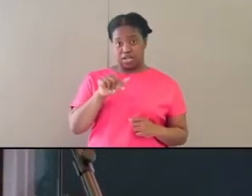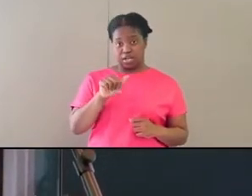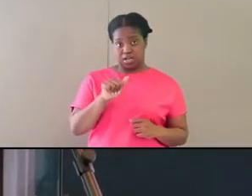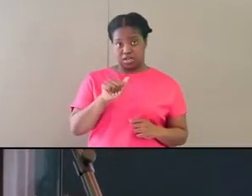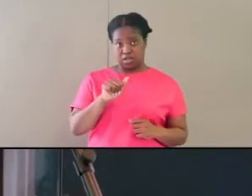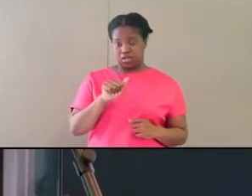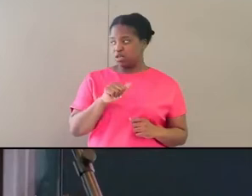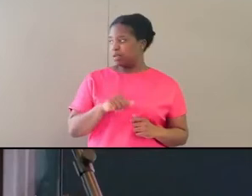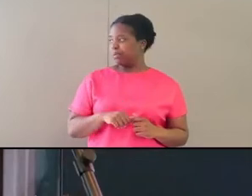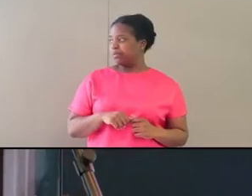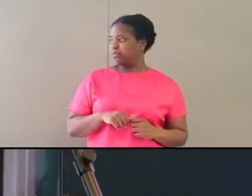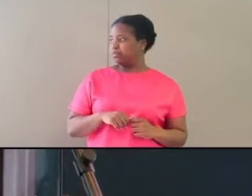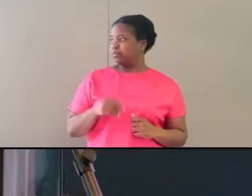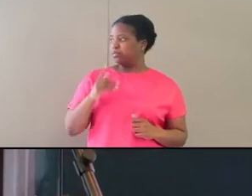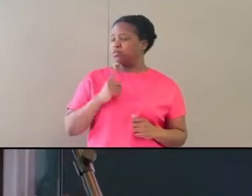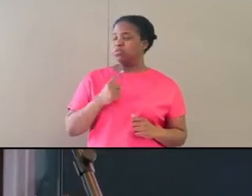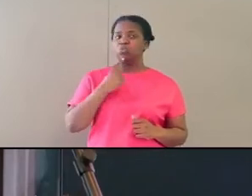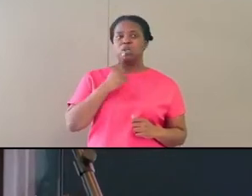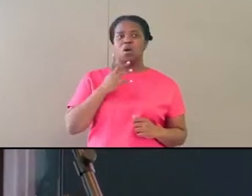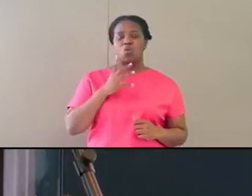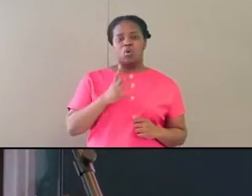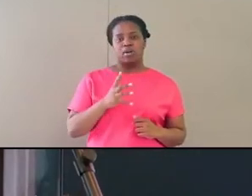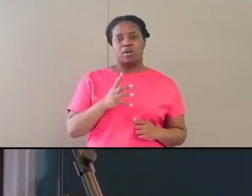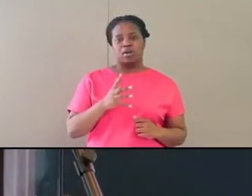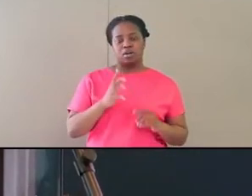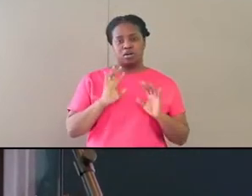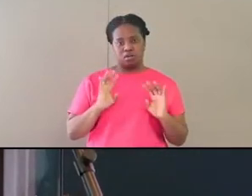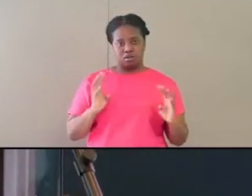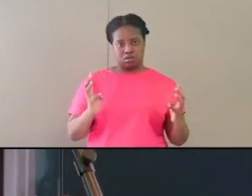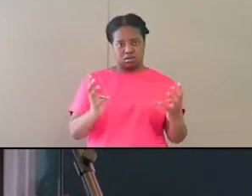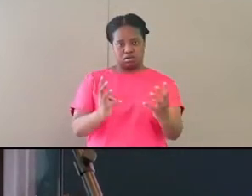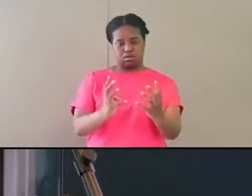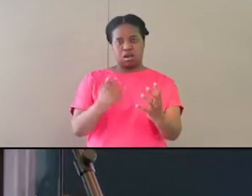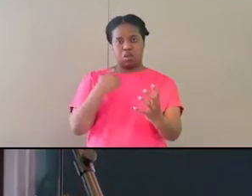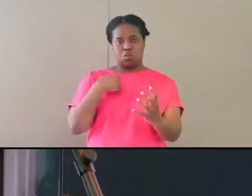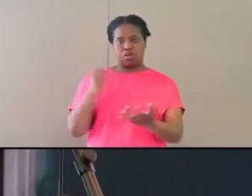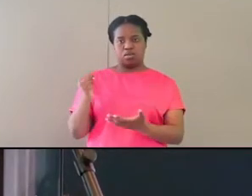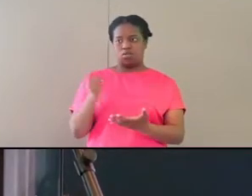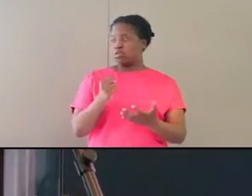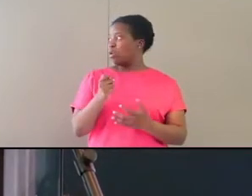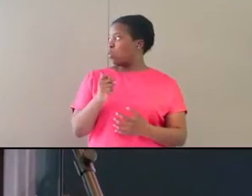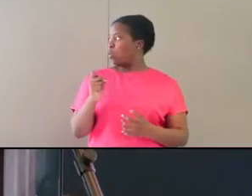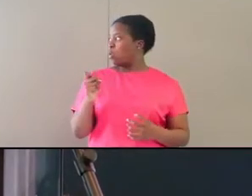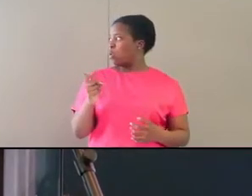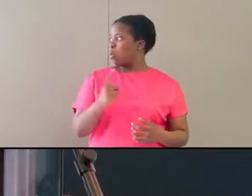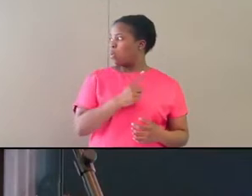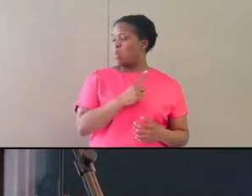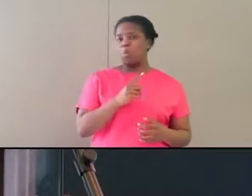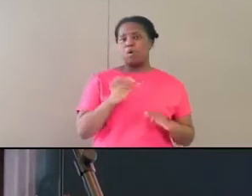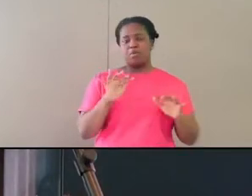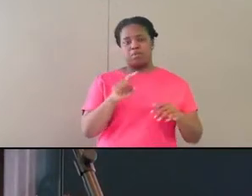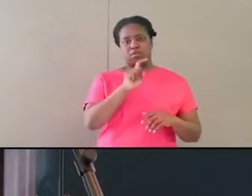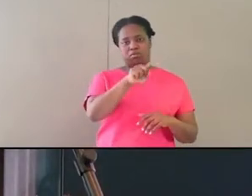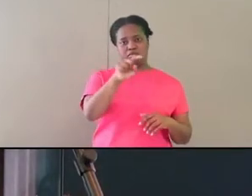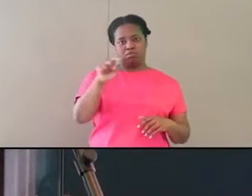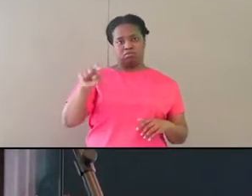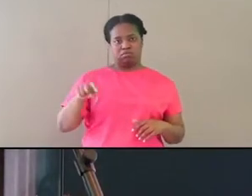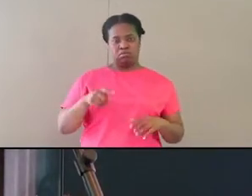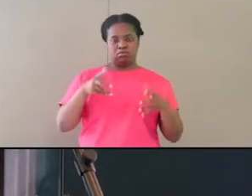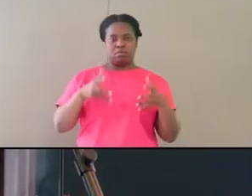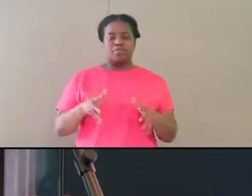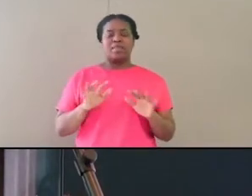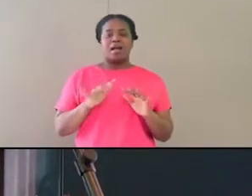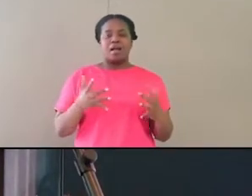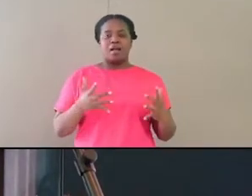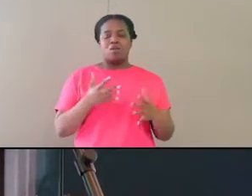Minister I'd like to sponsor a round table conversation with all relevant stakeholders in this room around